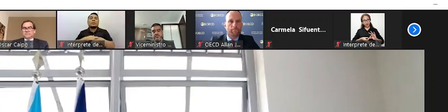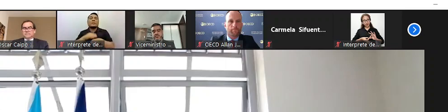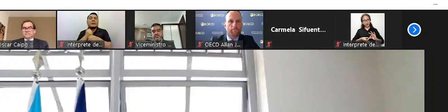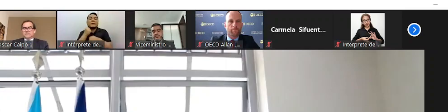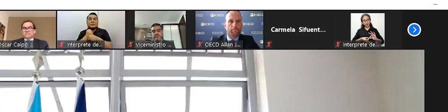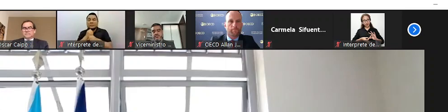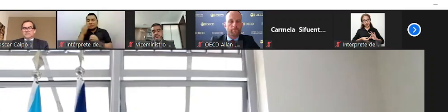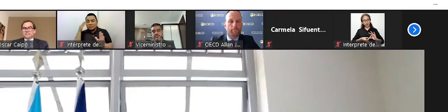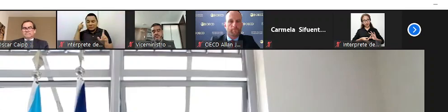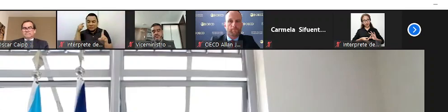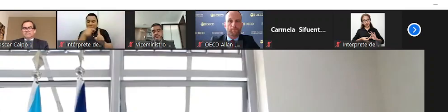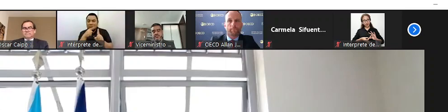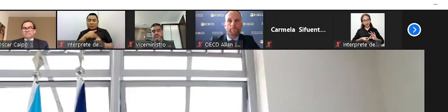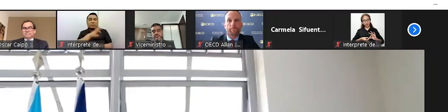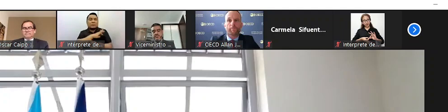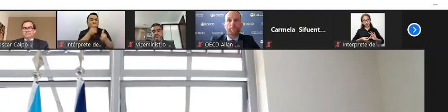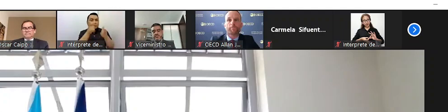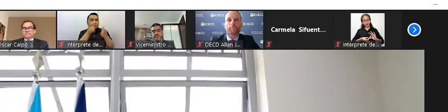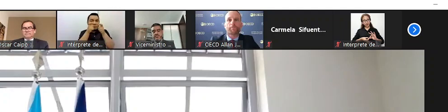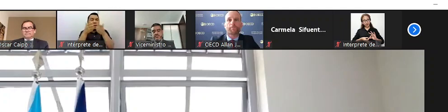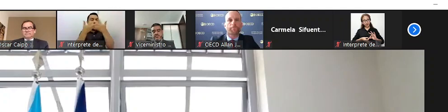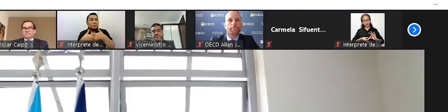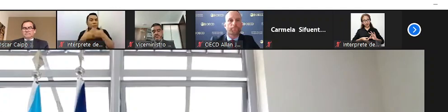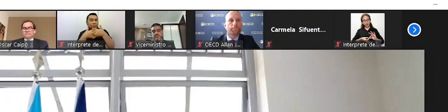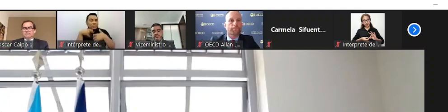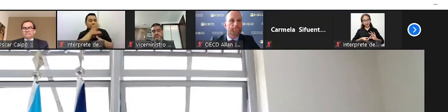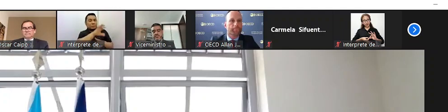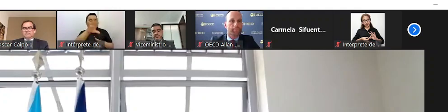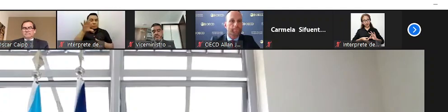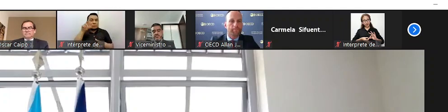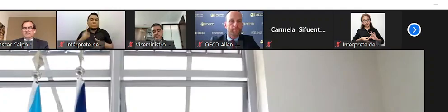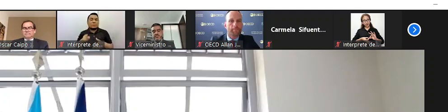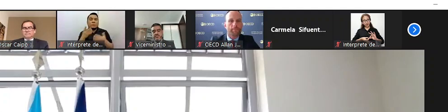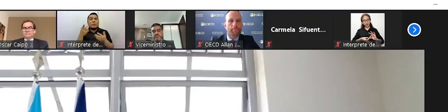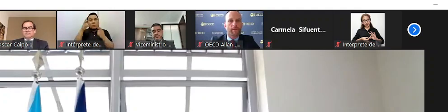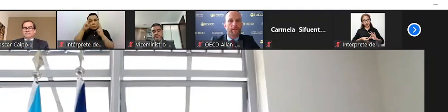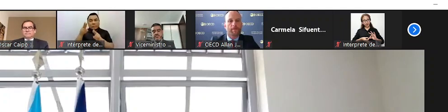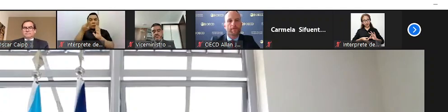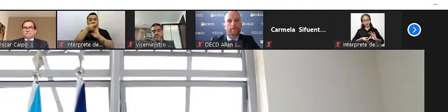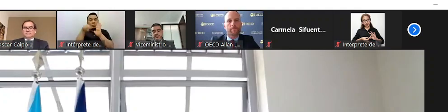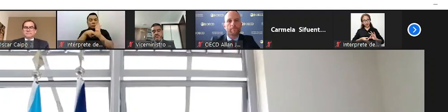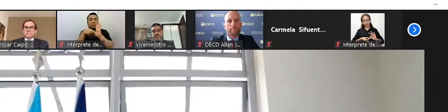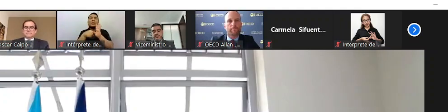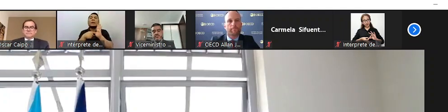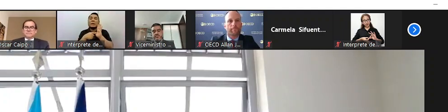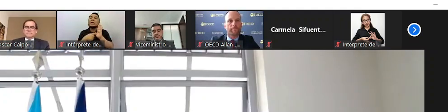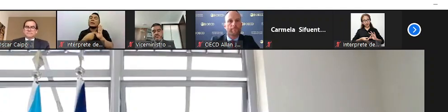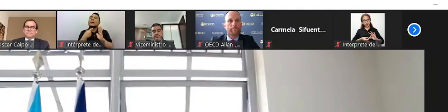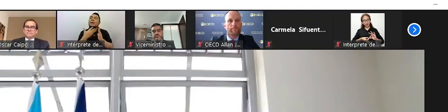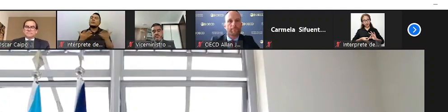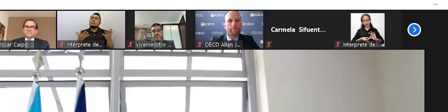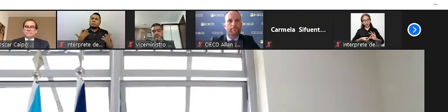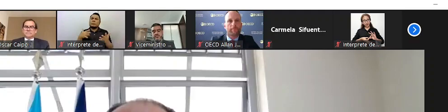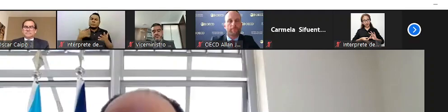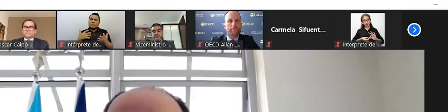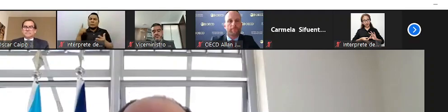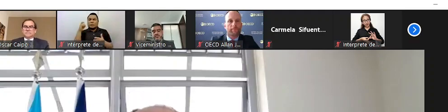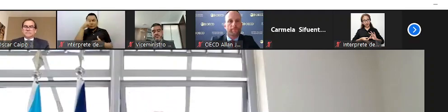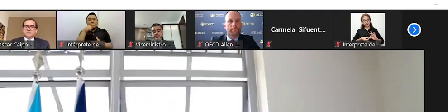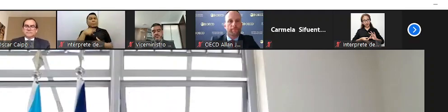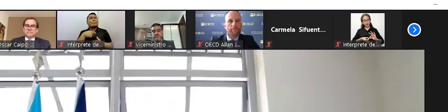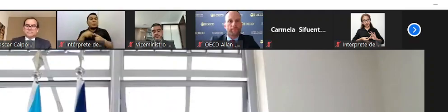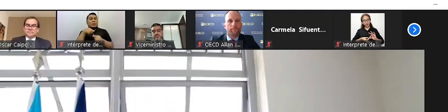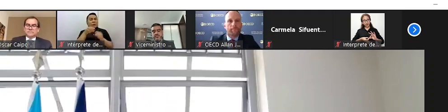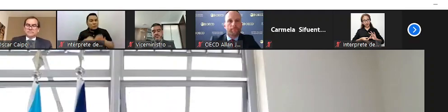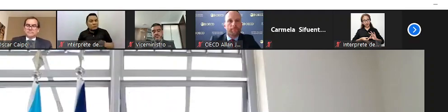agreement of work of labor and to strengthen the organization of business and complete complying with the norm with the